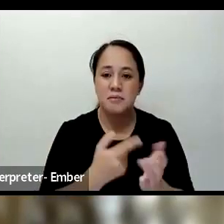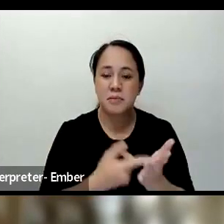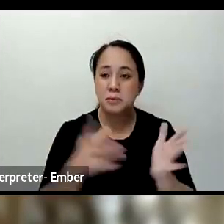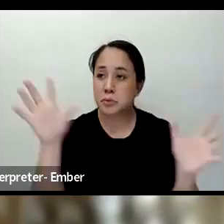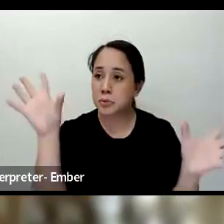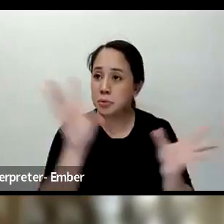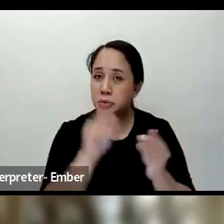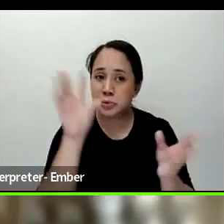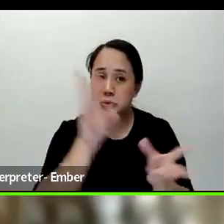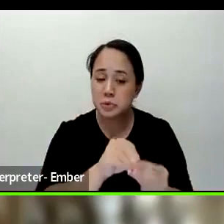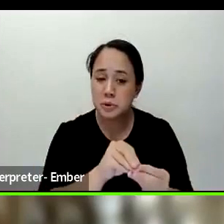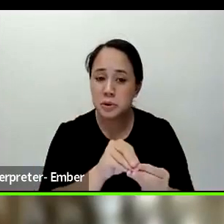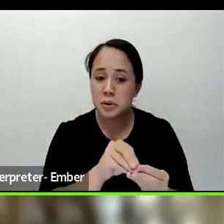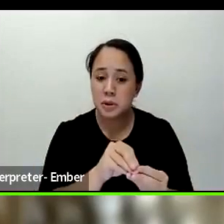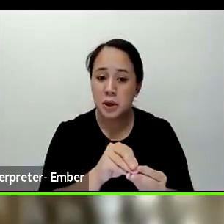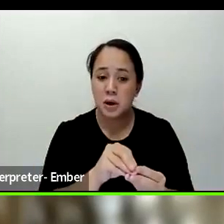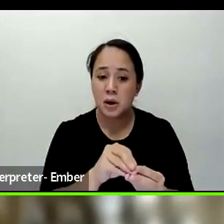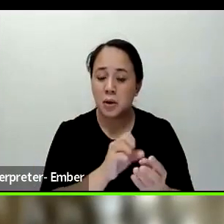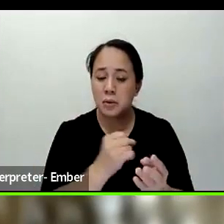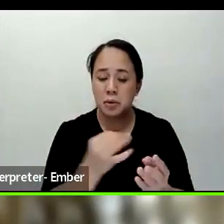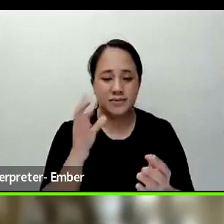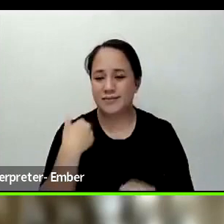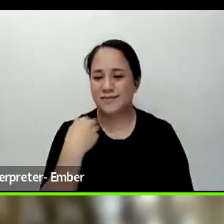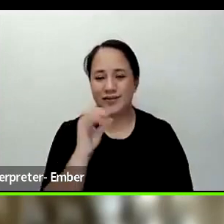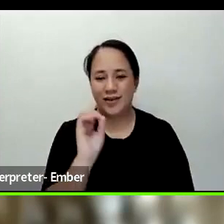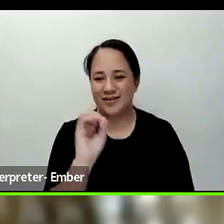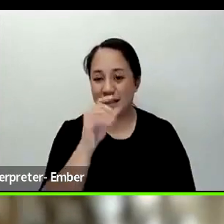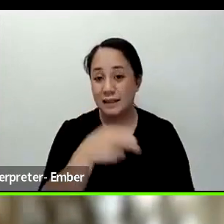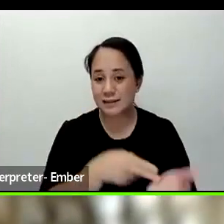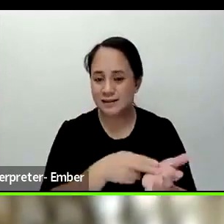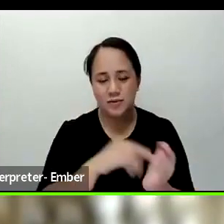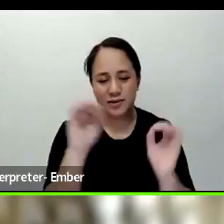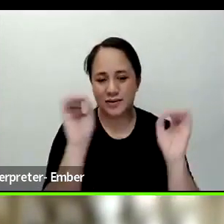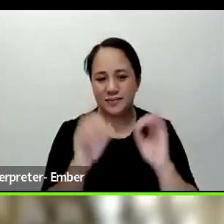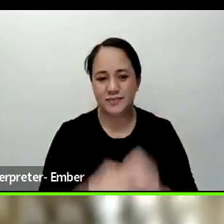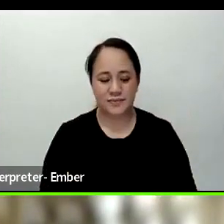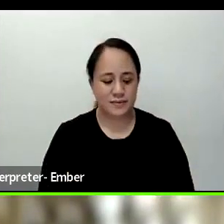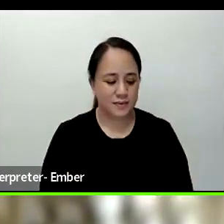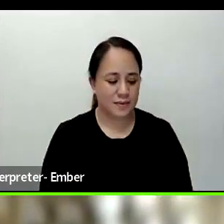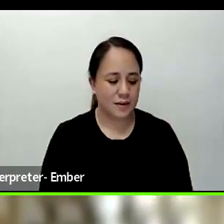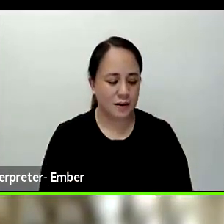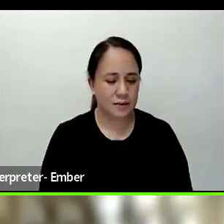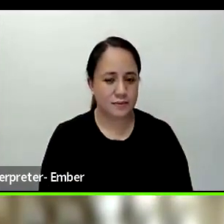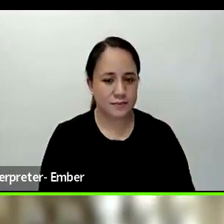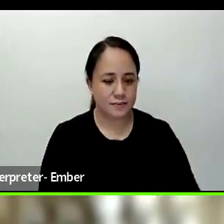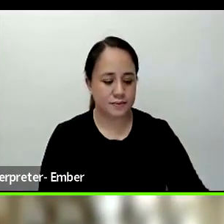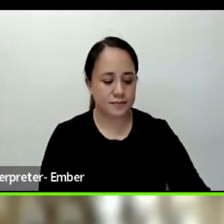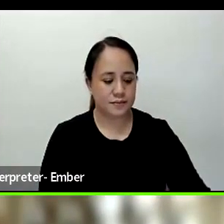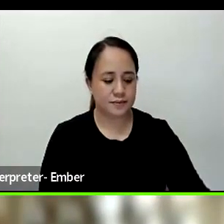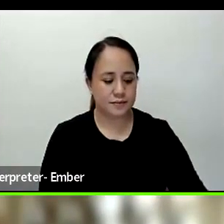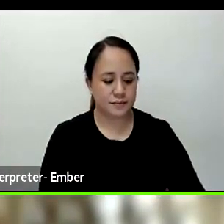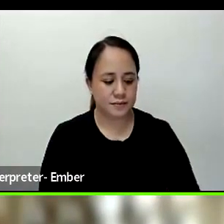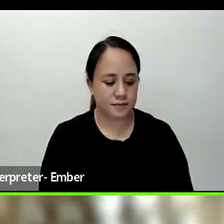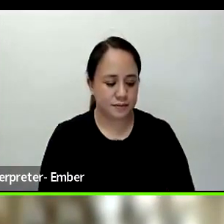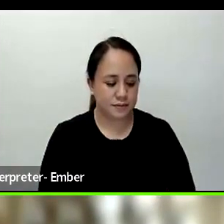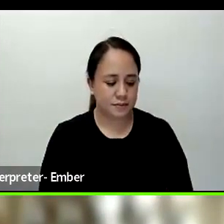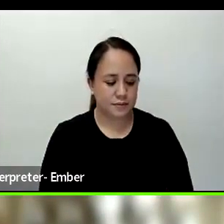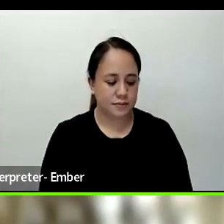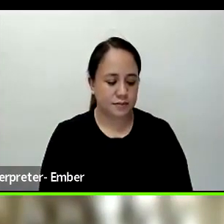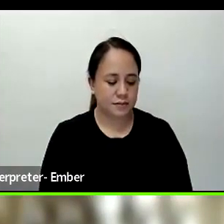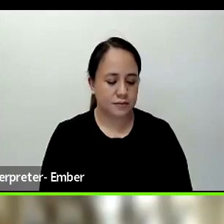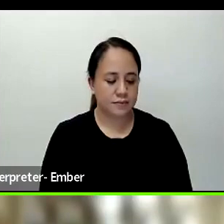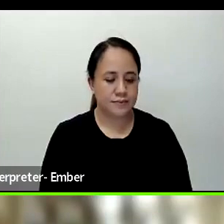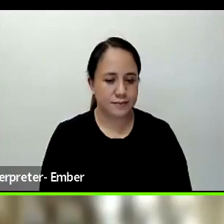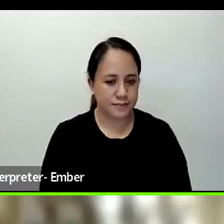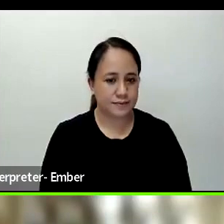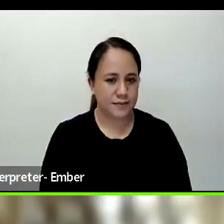the deaths averted. Yeah, the actual deaths. Okay, maybe that's another issue that we can explore.